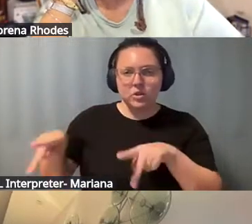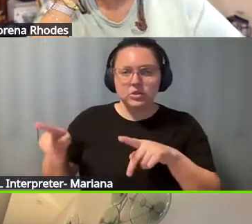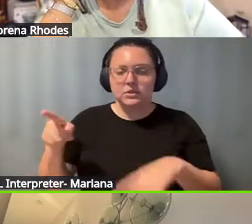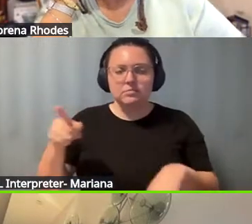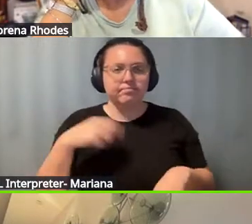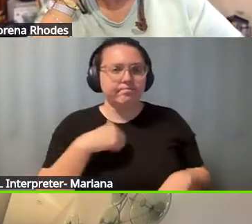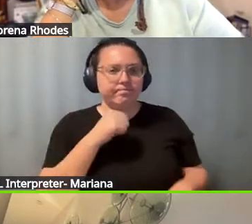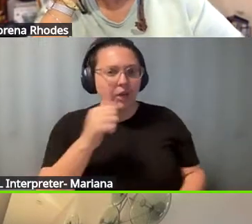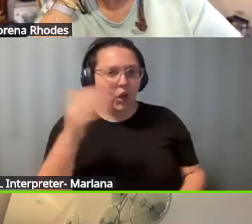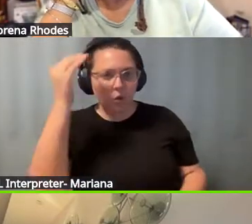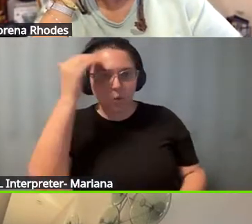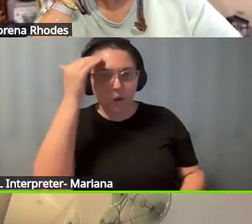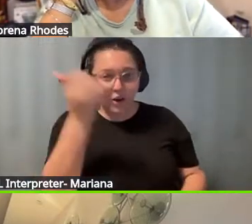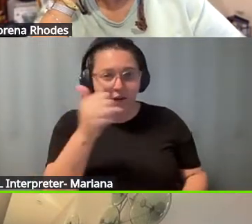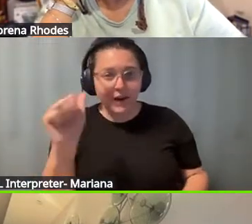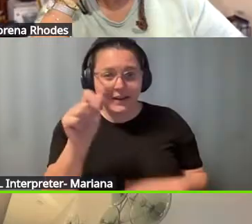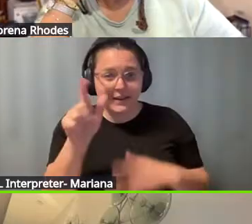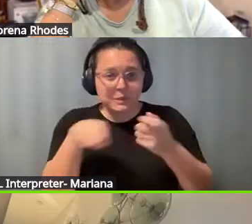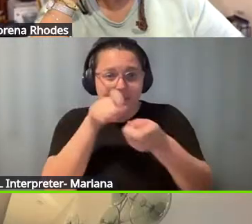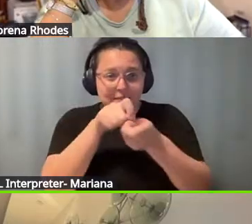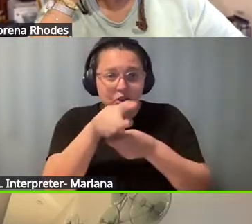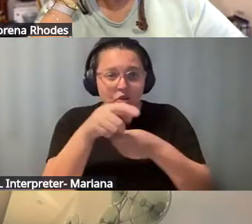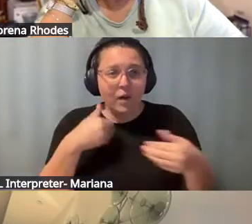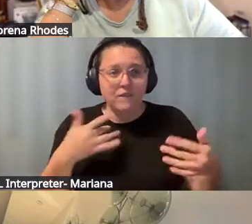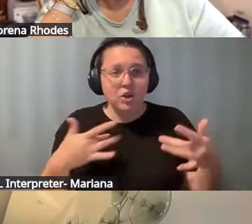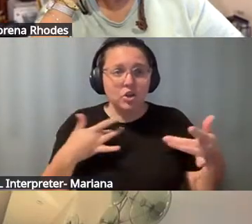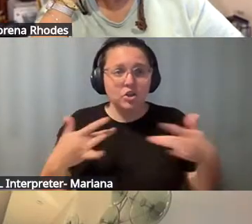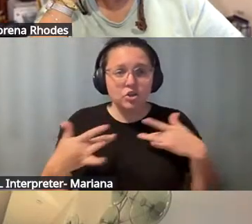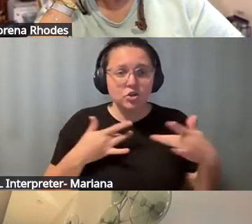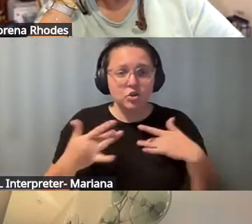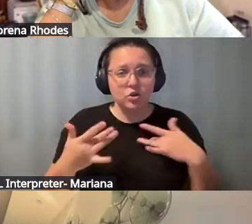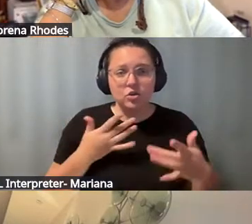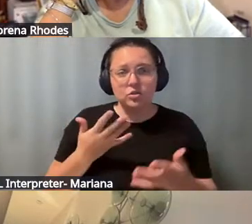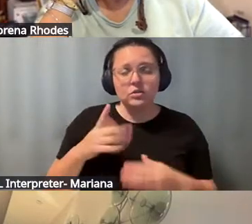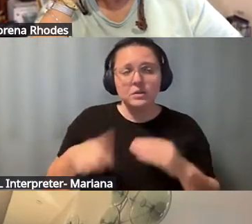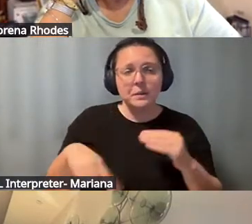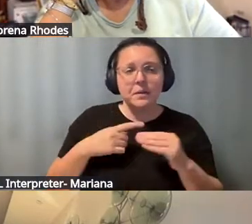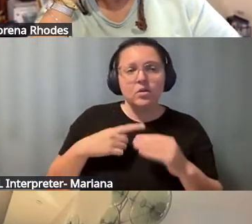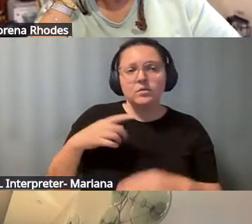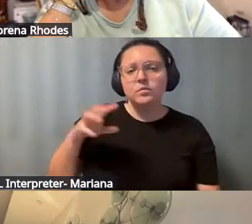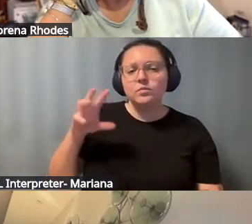infrastructure. Is there anything specific you have a concern No, about I that don't I know, could because address? if